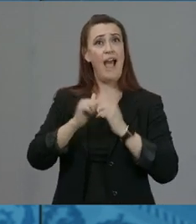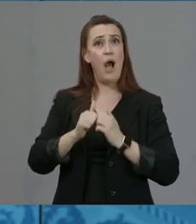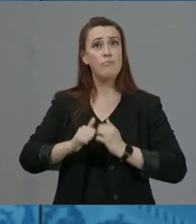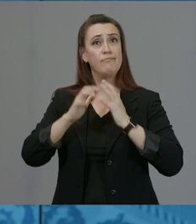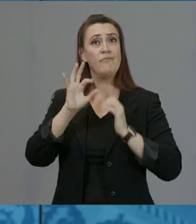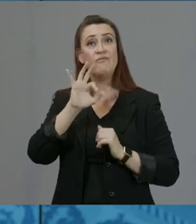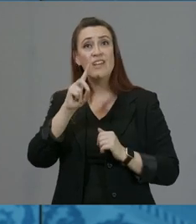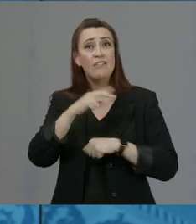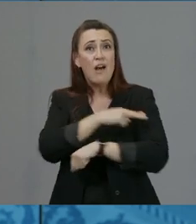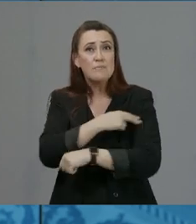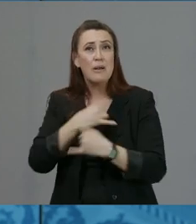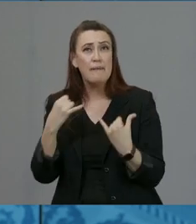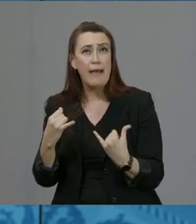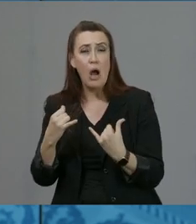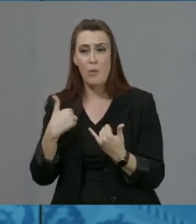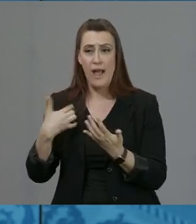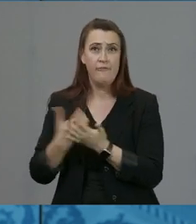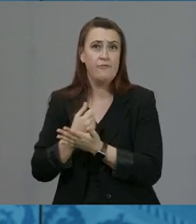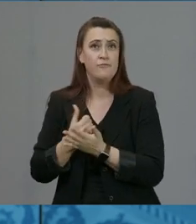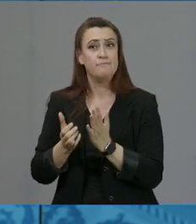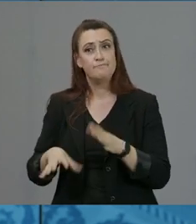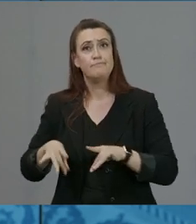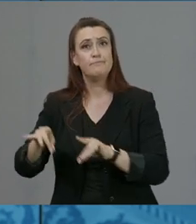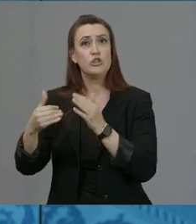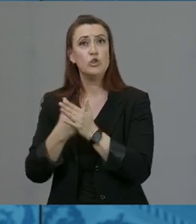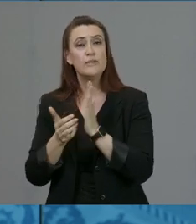we'll have a better DES at the end of this.